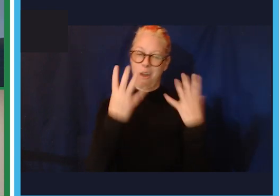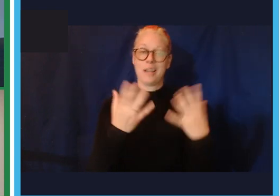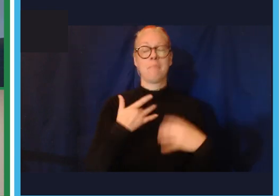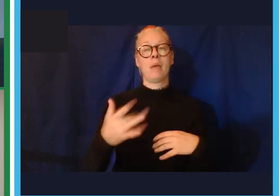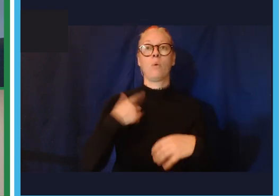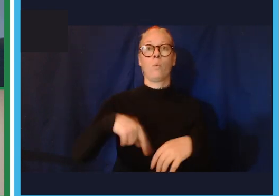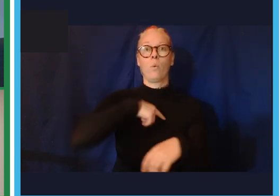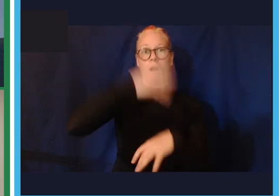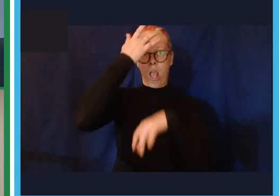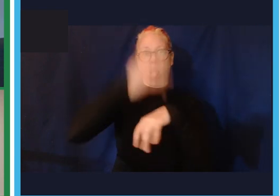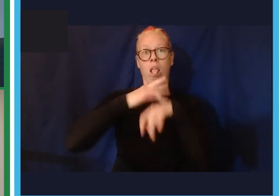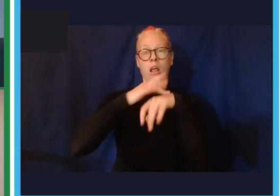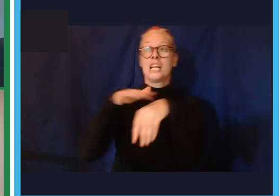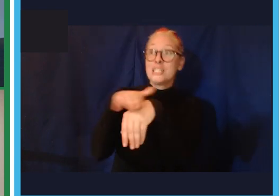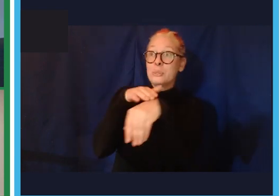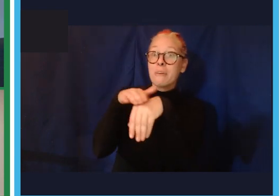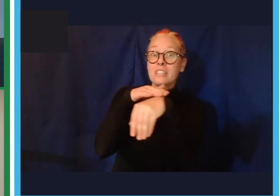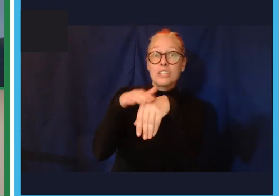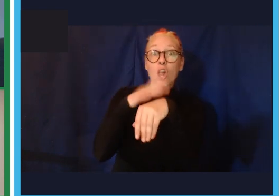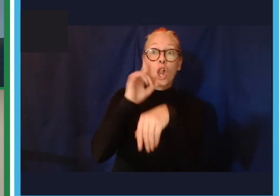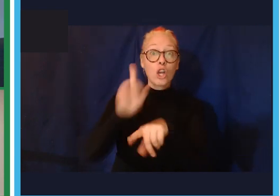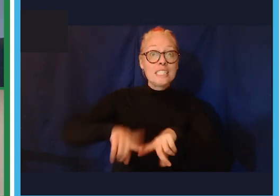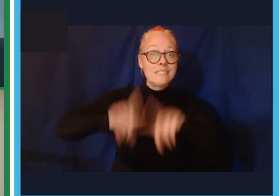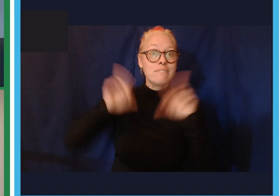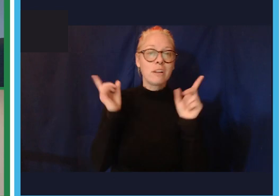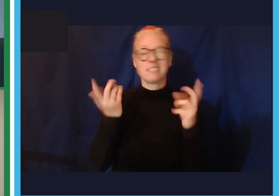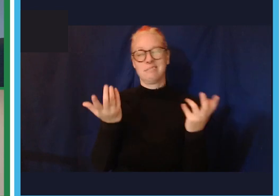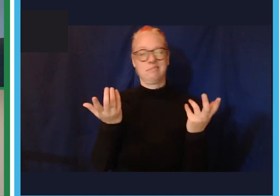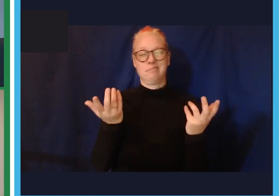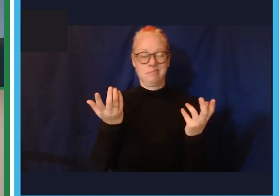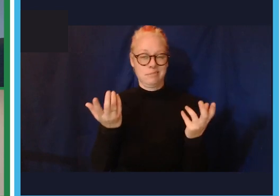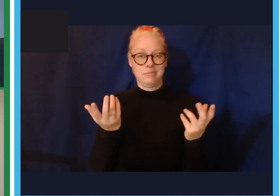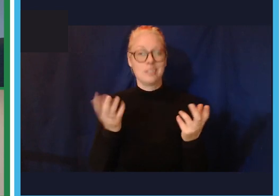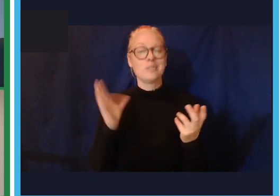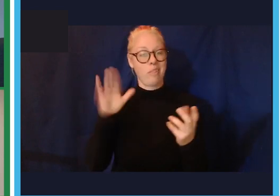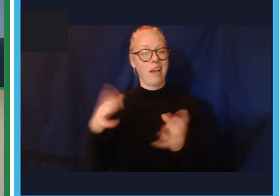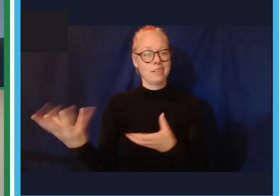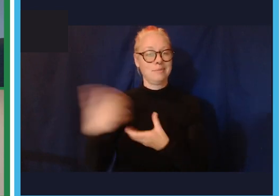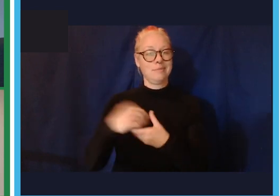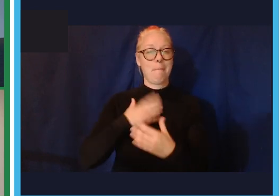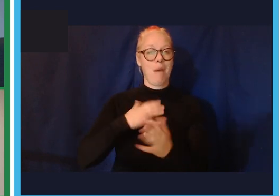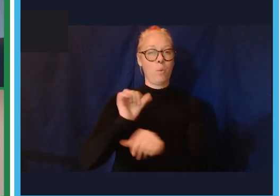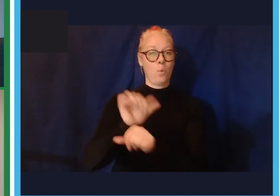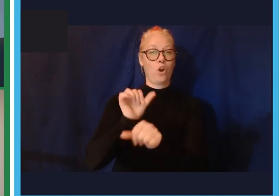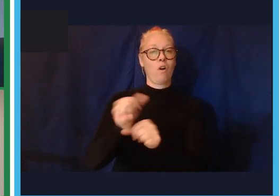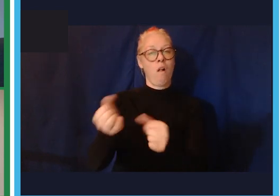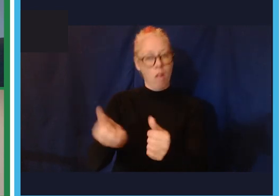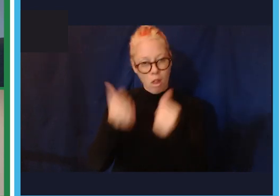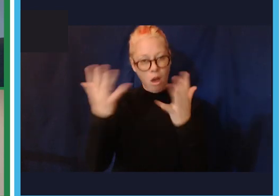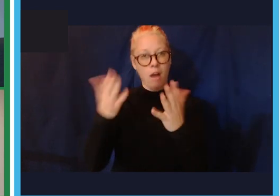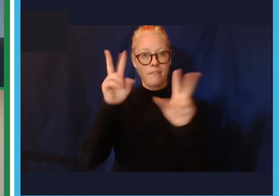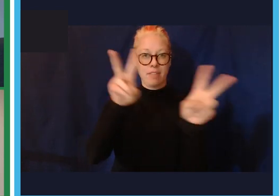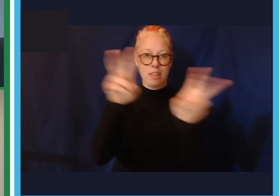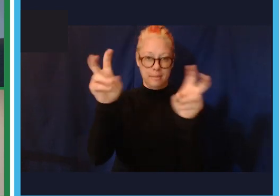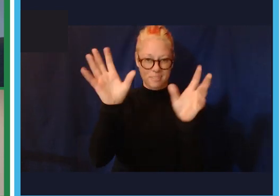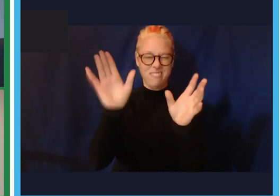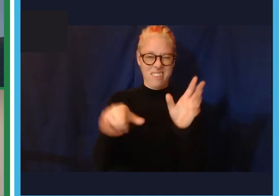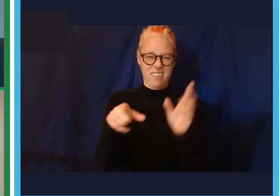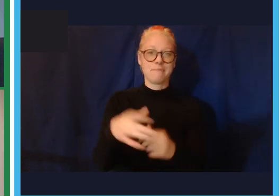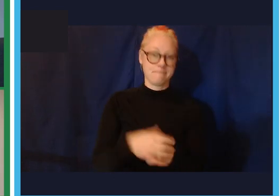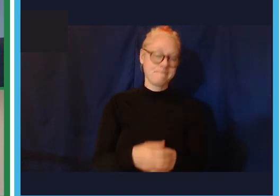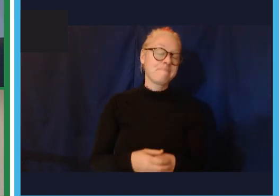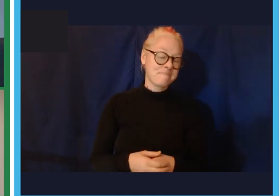Yeah. So we're 25 minutes into this podcast and I've only asked the first official question on my